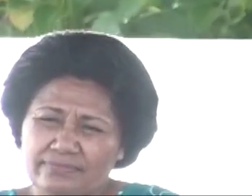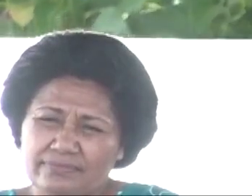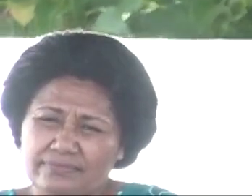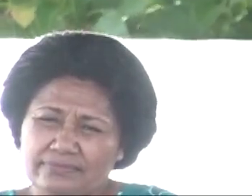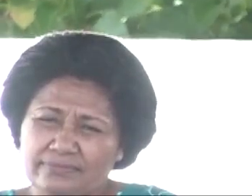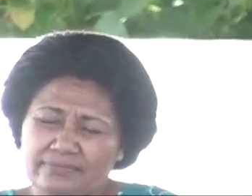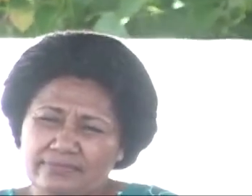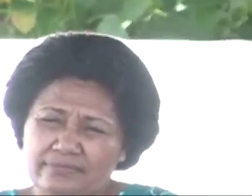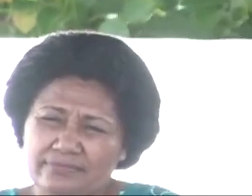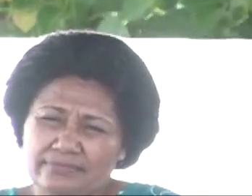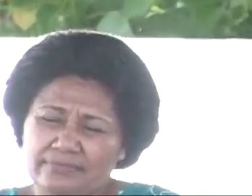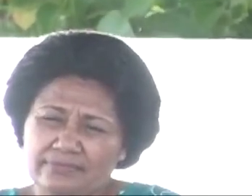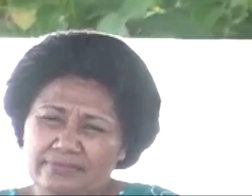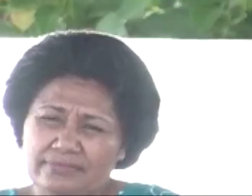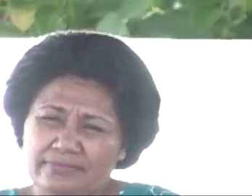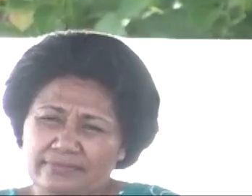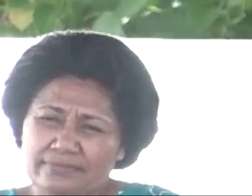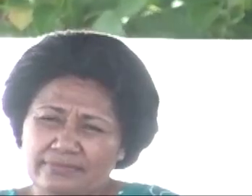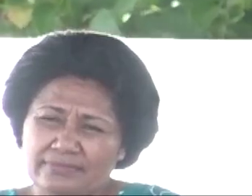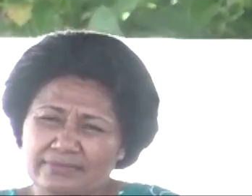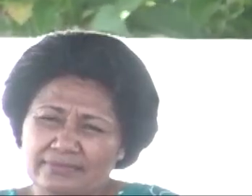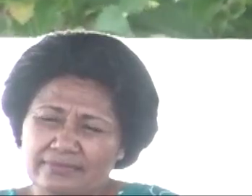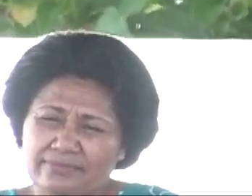We are now in the season of Advent,